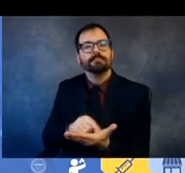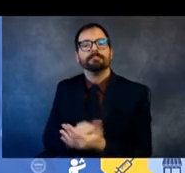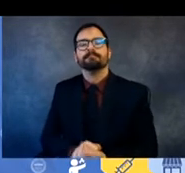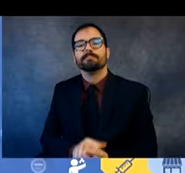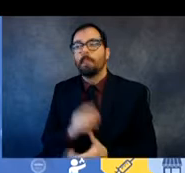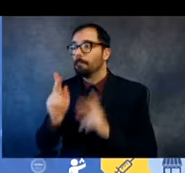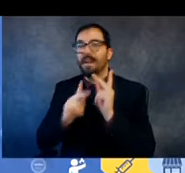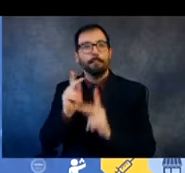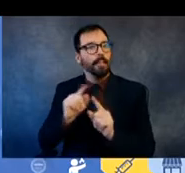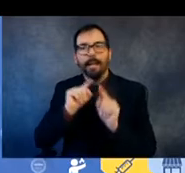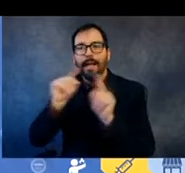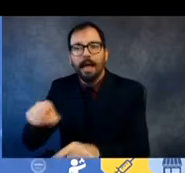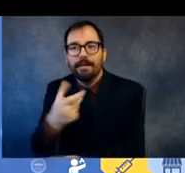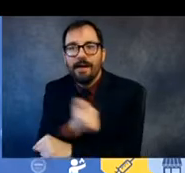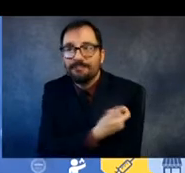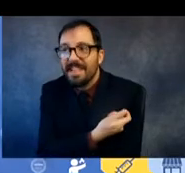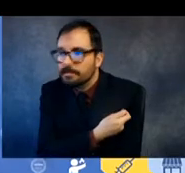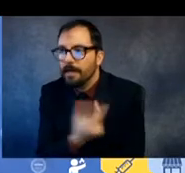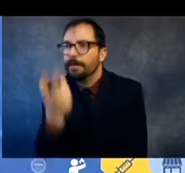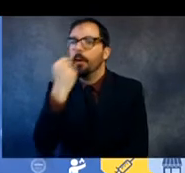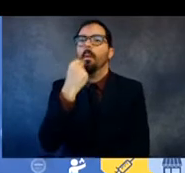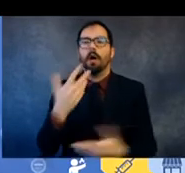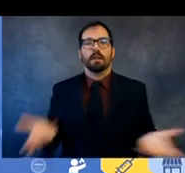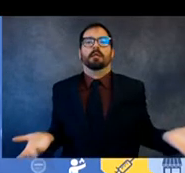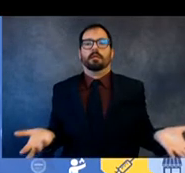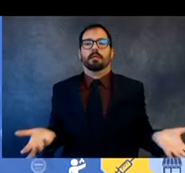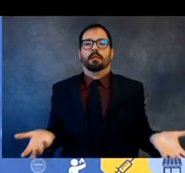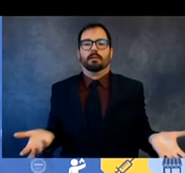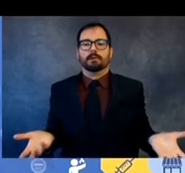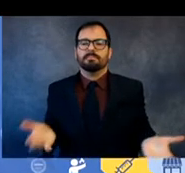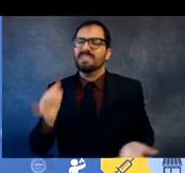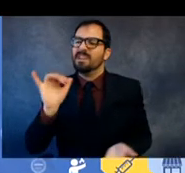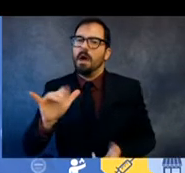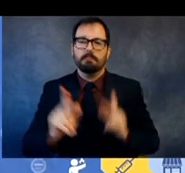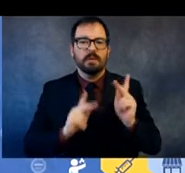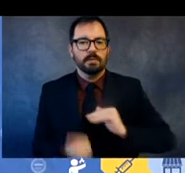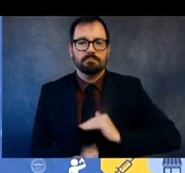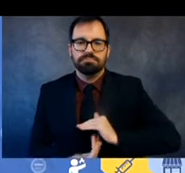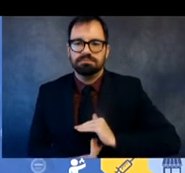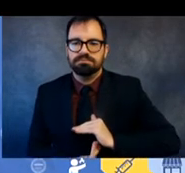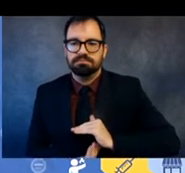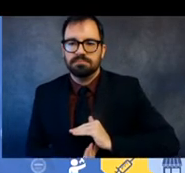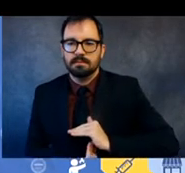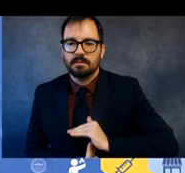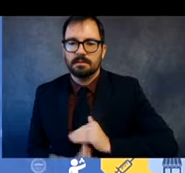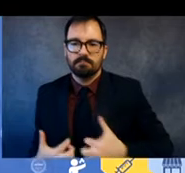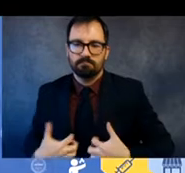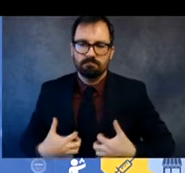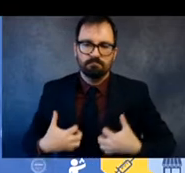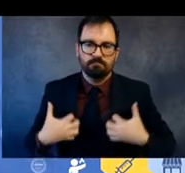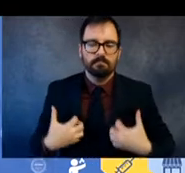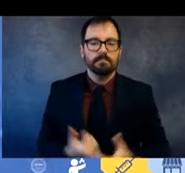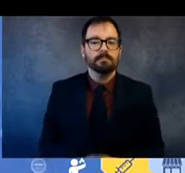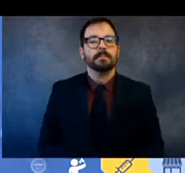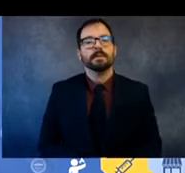was really infuriating people, especially those who had healthcare